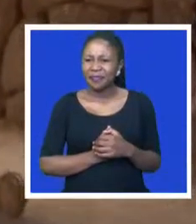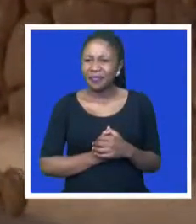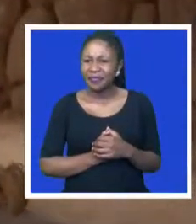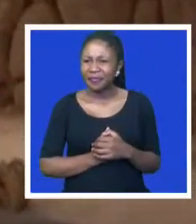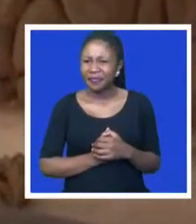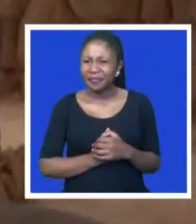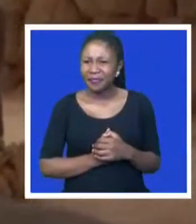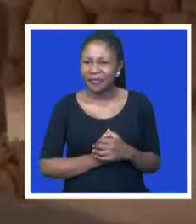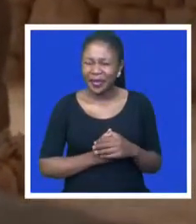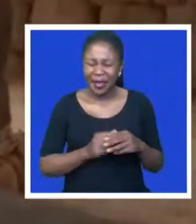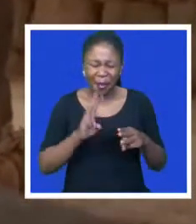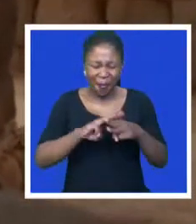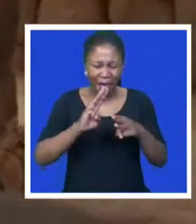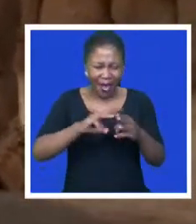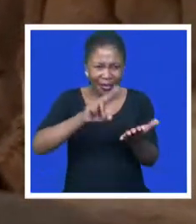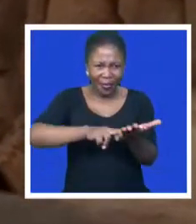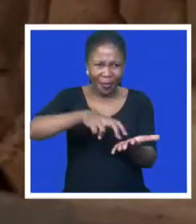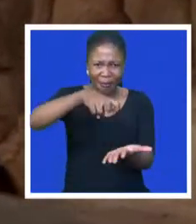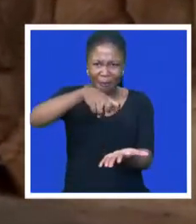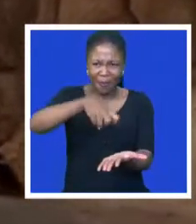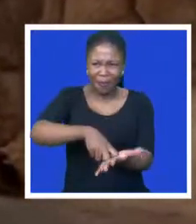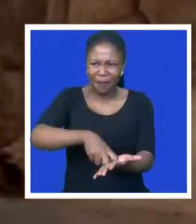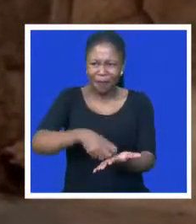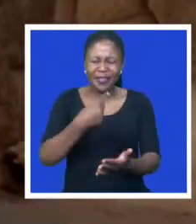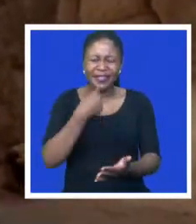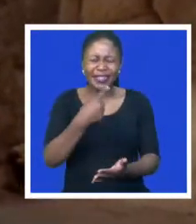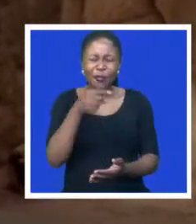May you be strong and blessed.